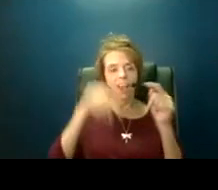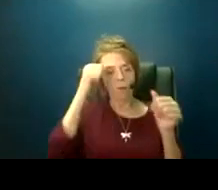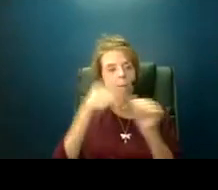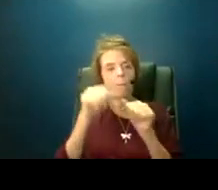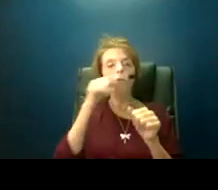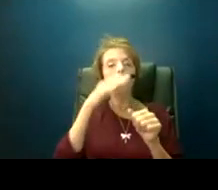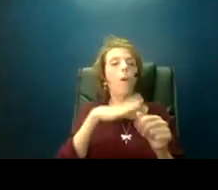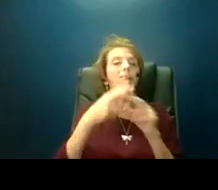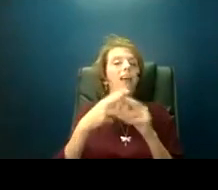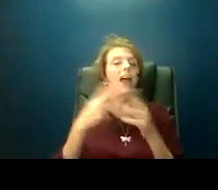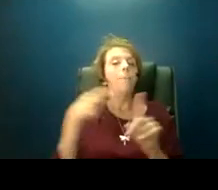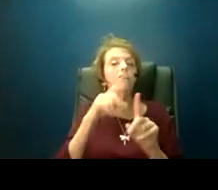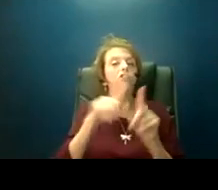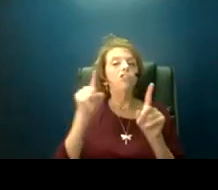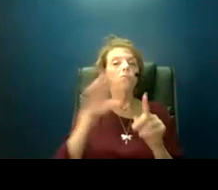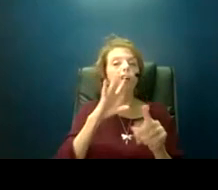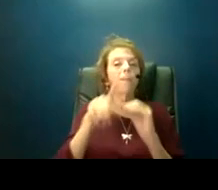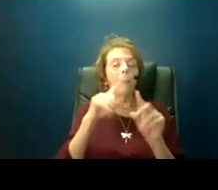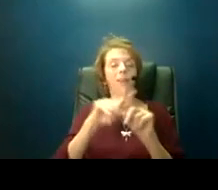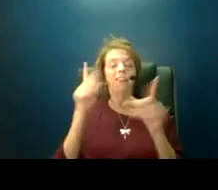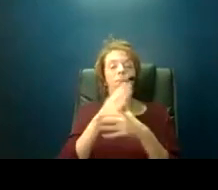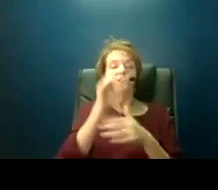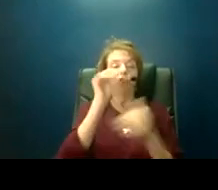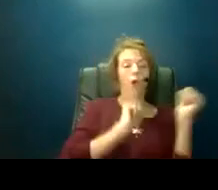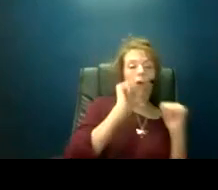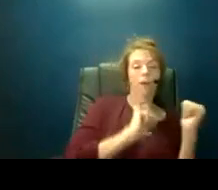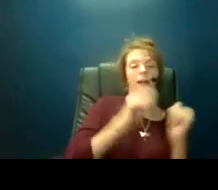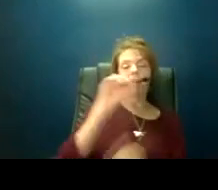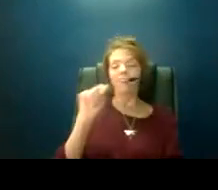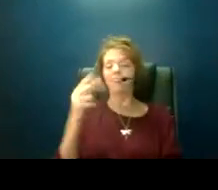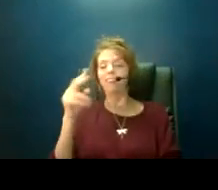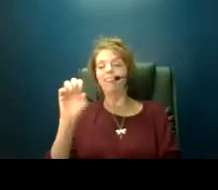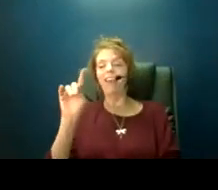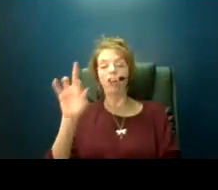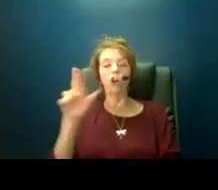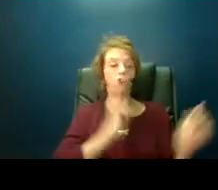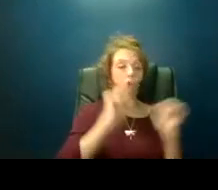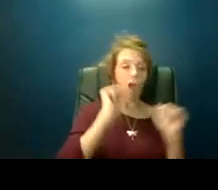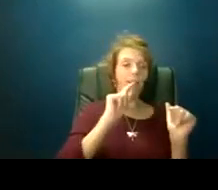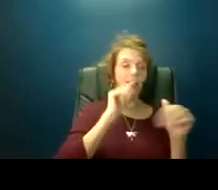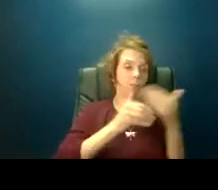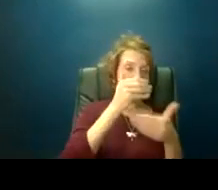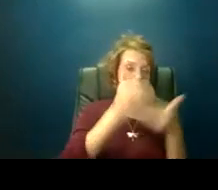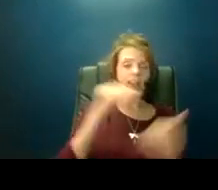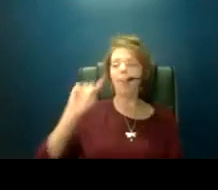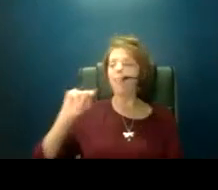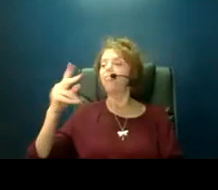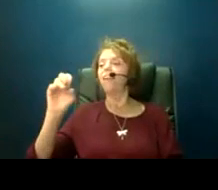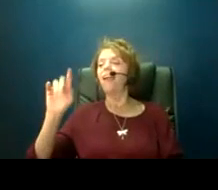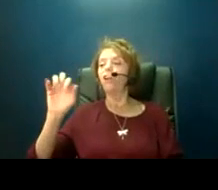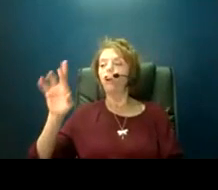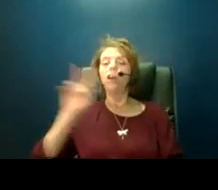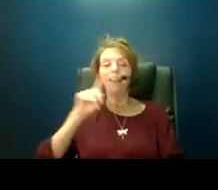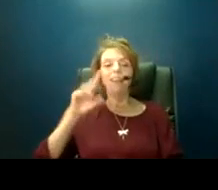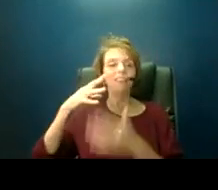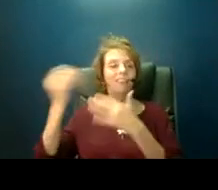was talking about the difference between drama versus theater, where drama is a process and theater is the